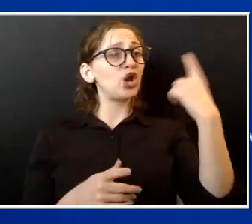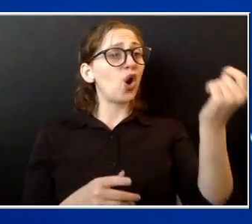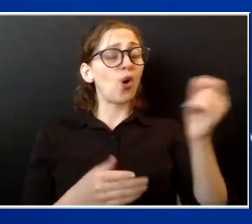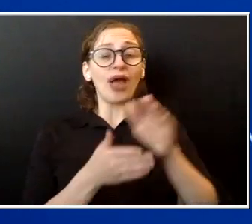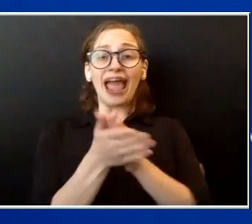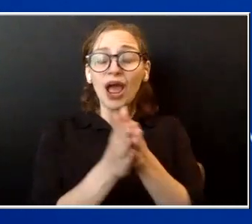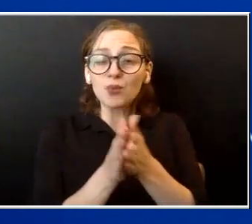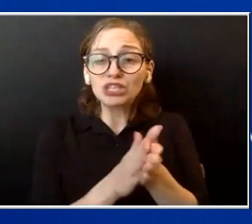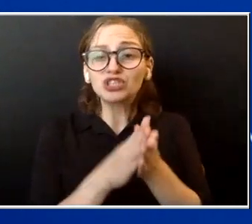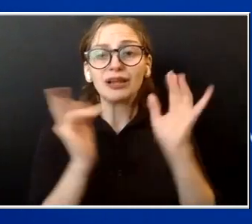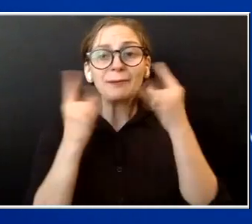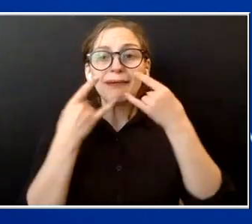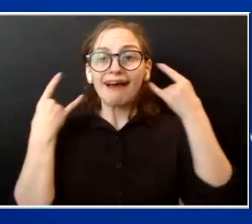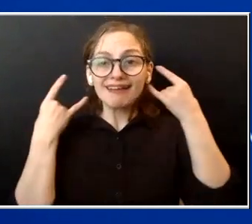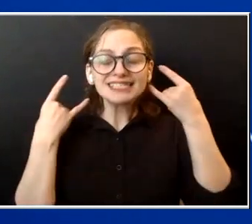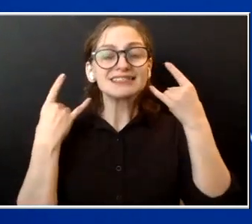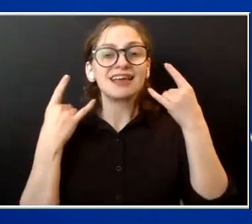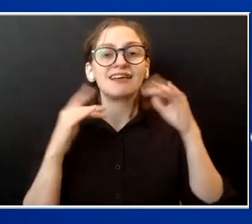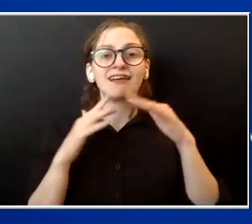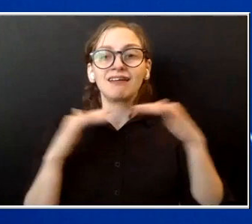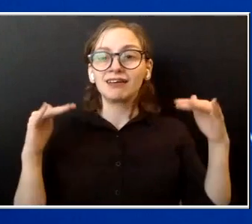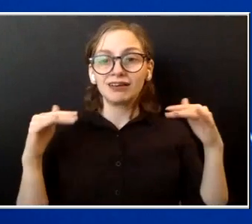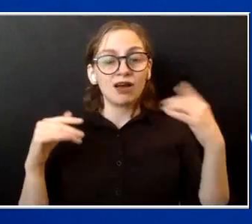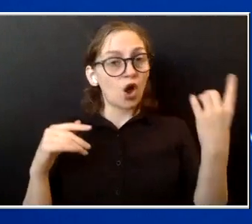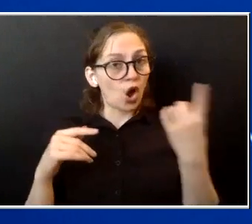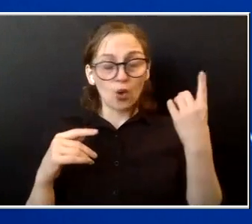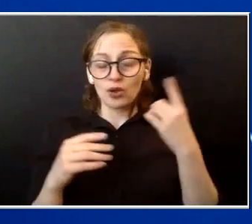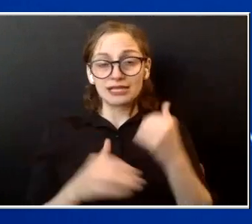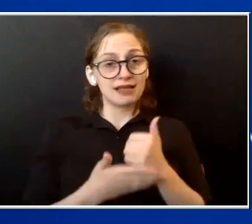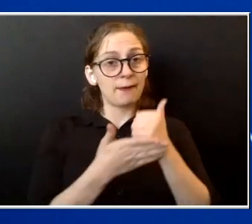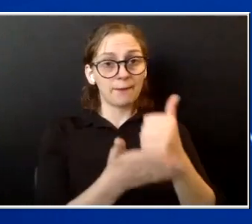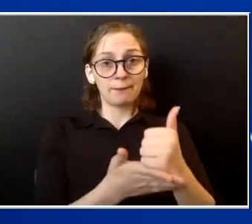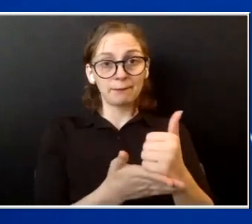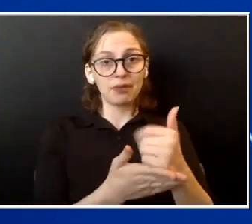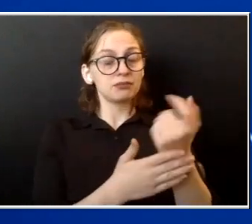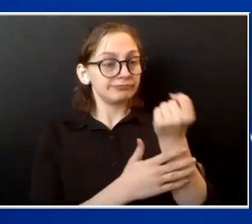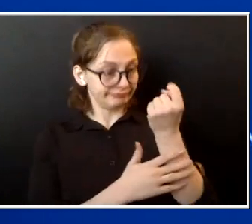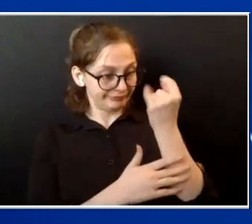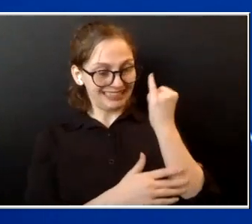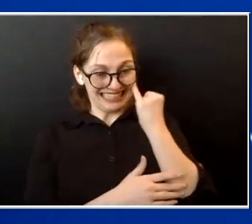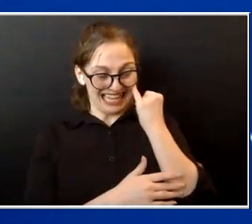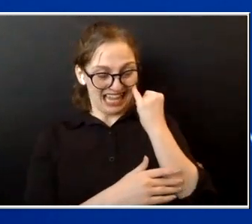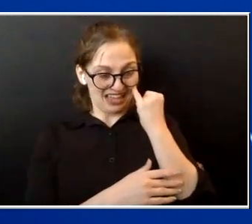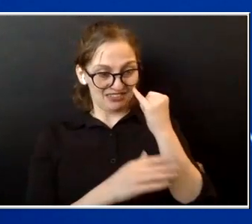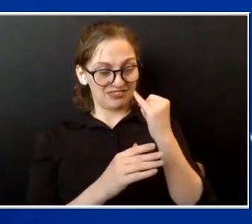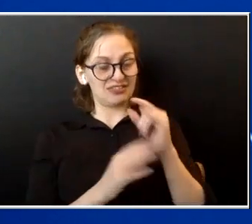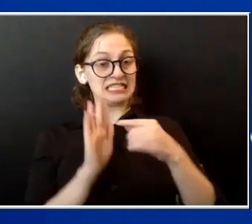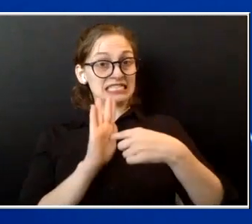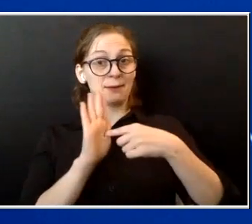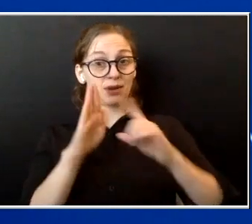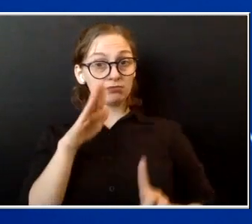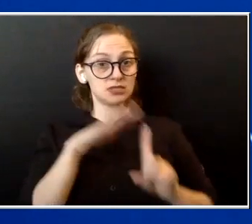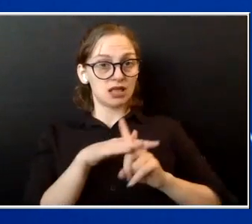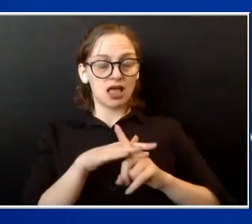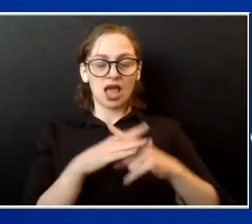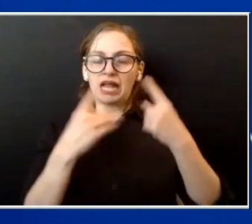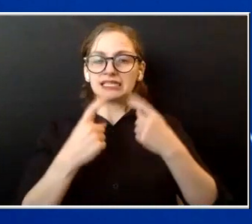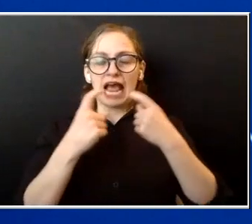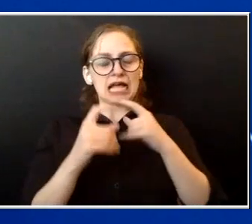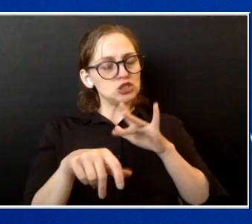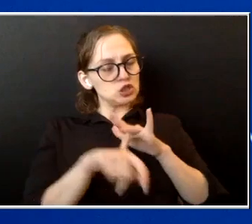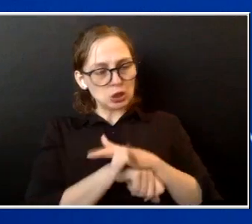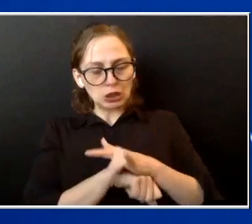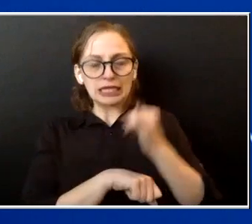mask, frequent hand hygiene. Understand that if you have symptoms, test early. If you're positive, please talk with your physician about getting